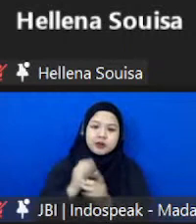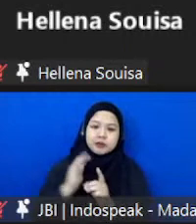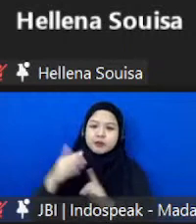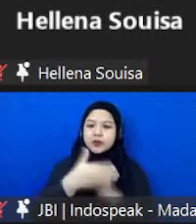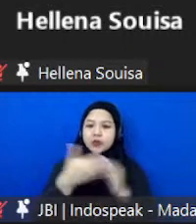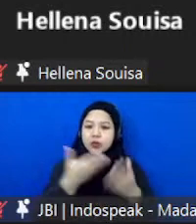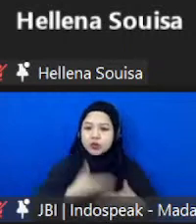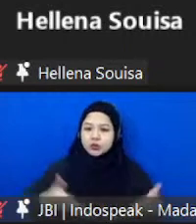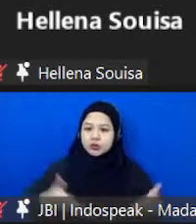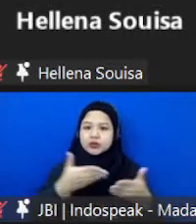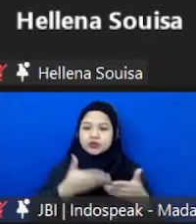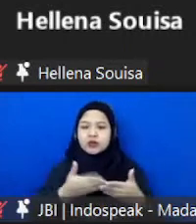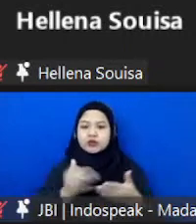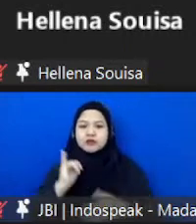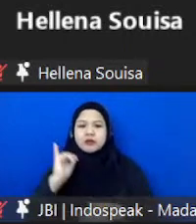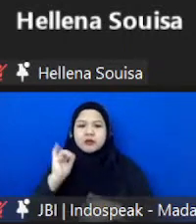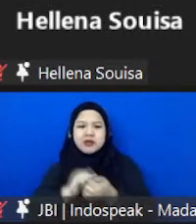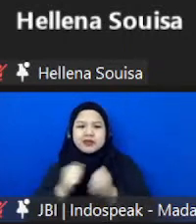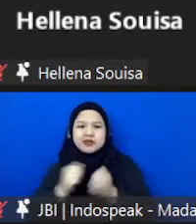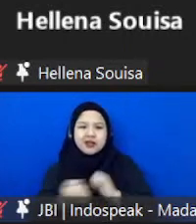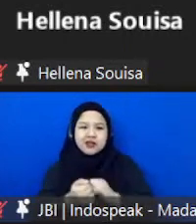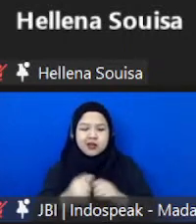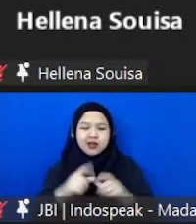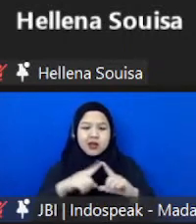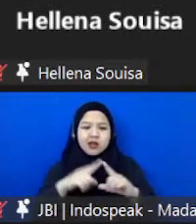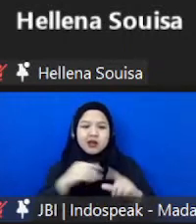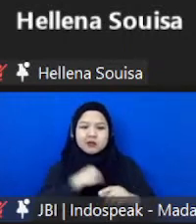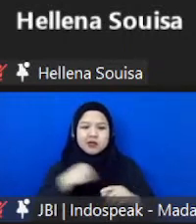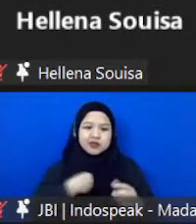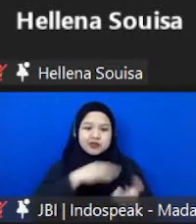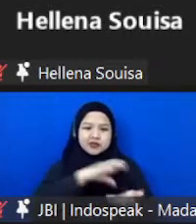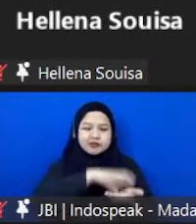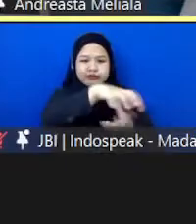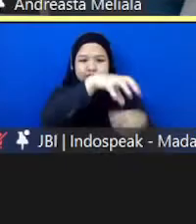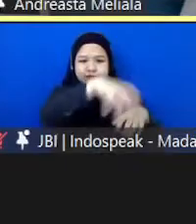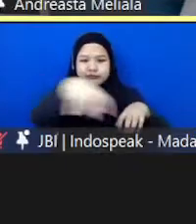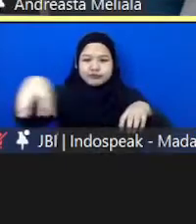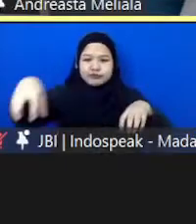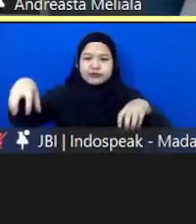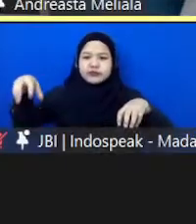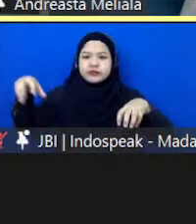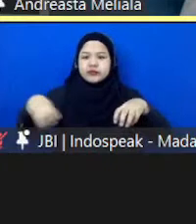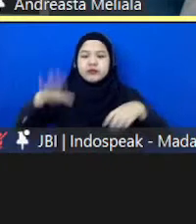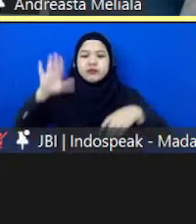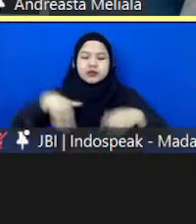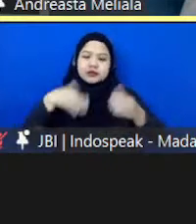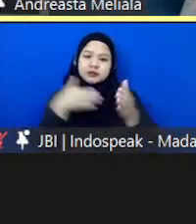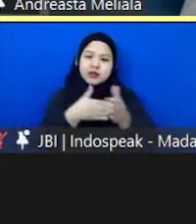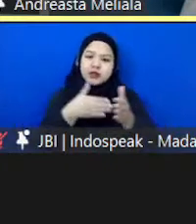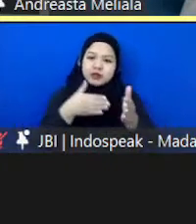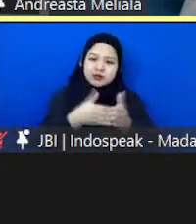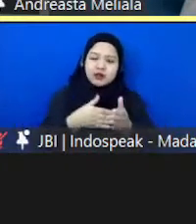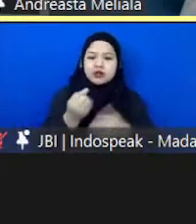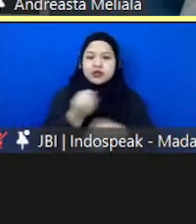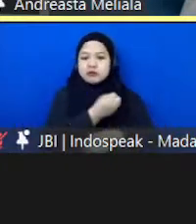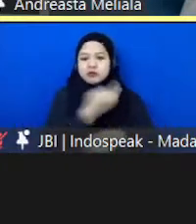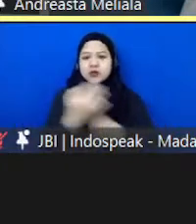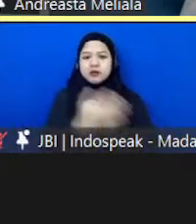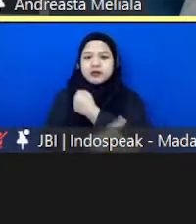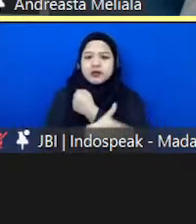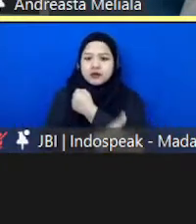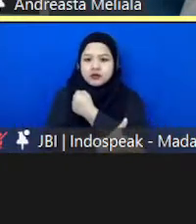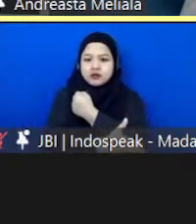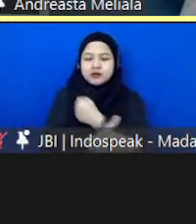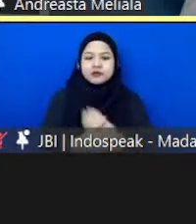issue of distribution of medical doctors is really a challenge in several countries. As you